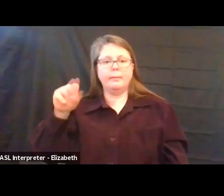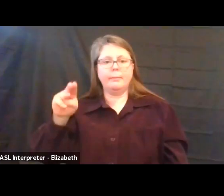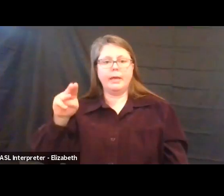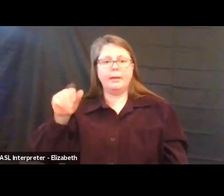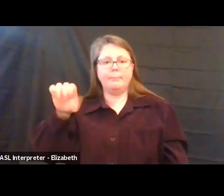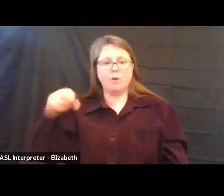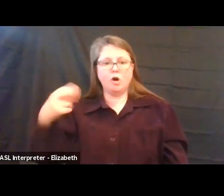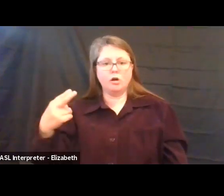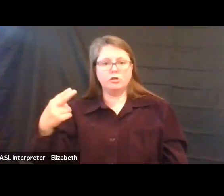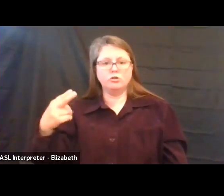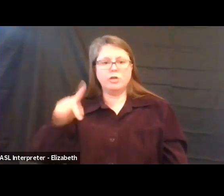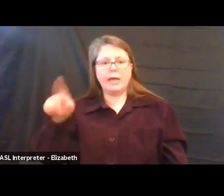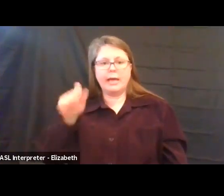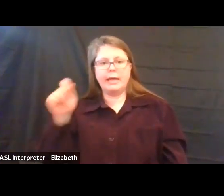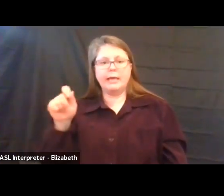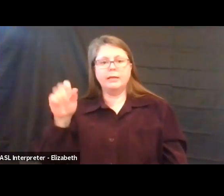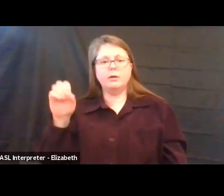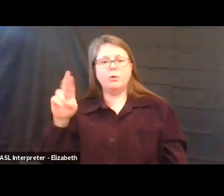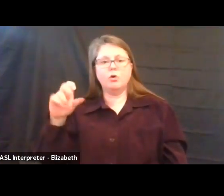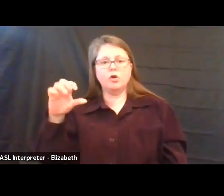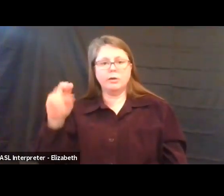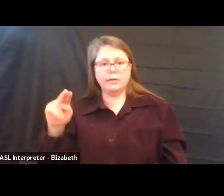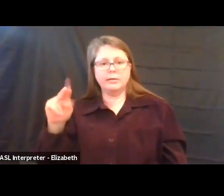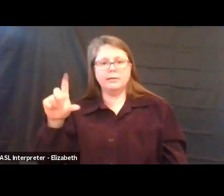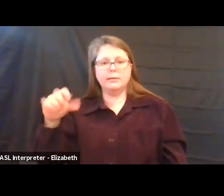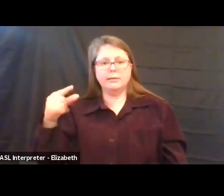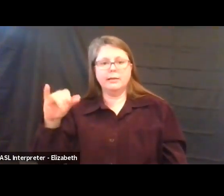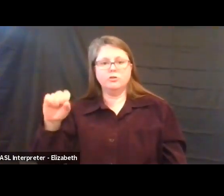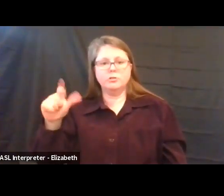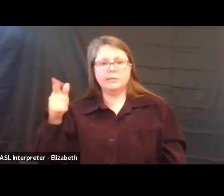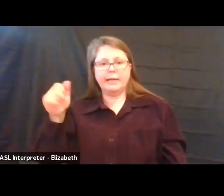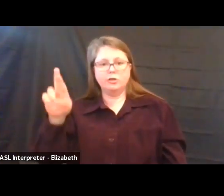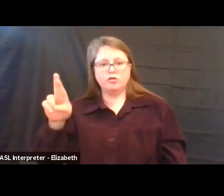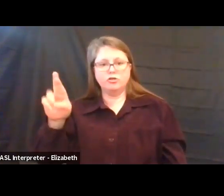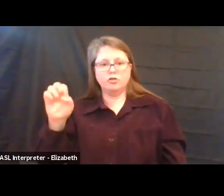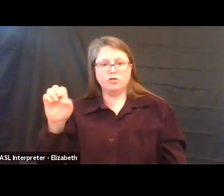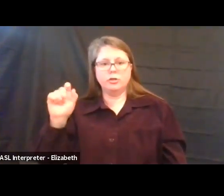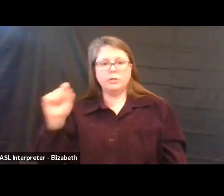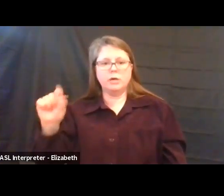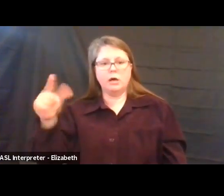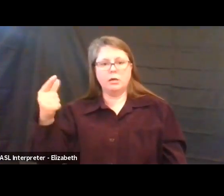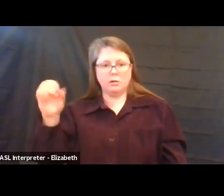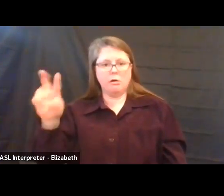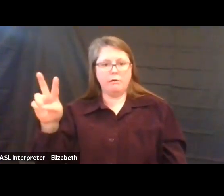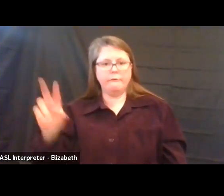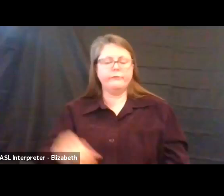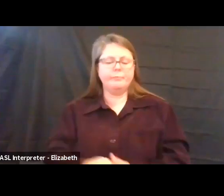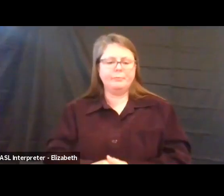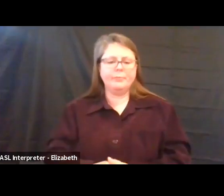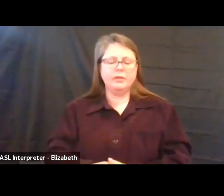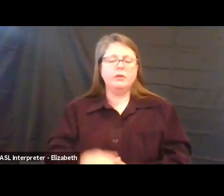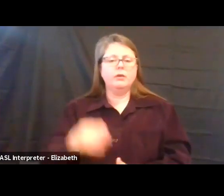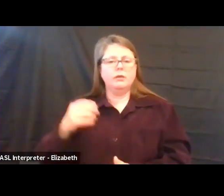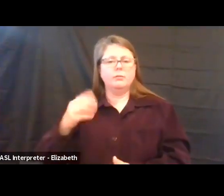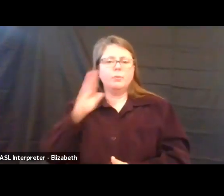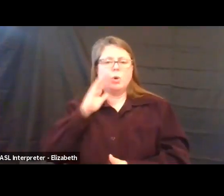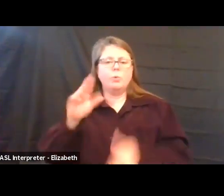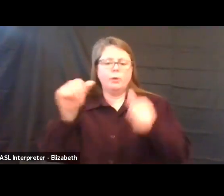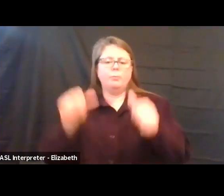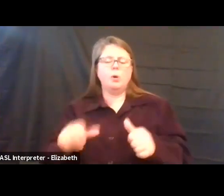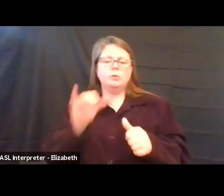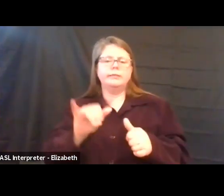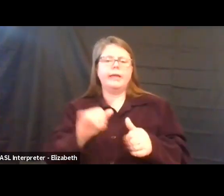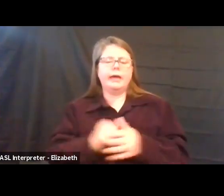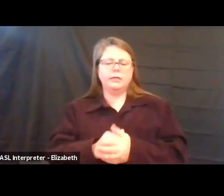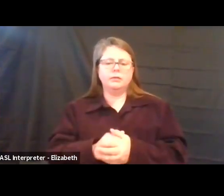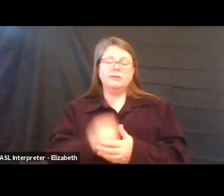rep.pammarsh@oregonlegislature.gov. This is a long path ahead of us. We're going to be working on this for months and maybe even years to come, which